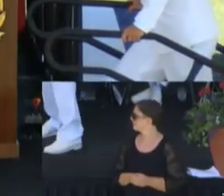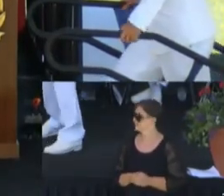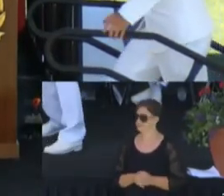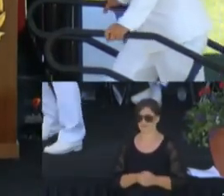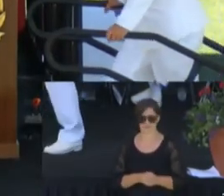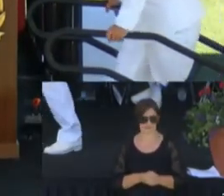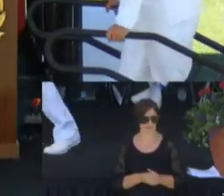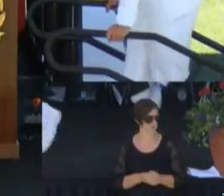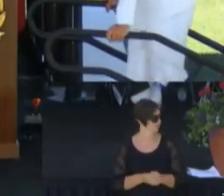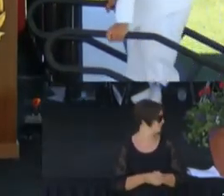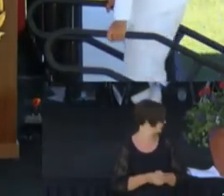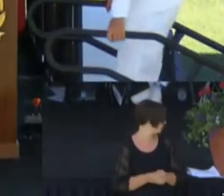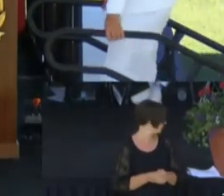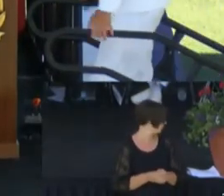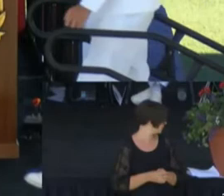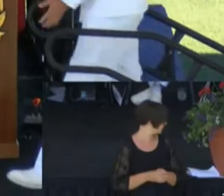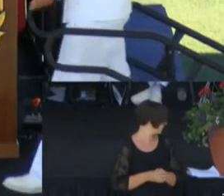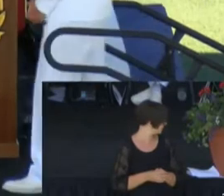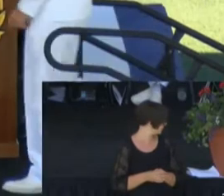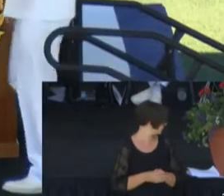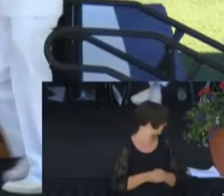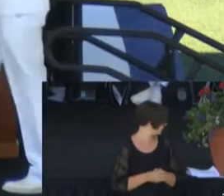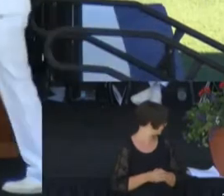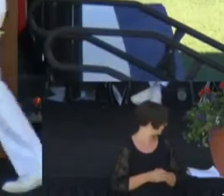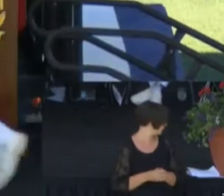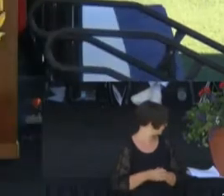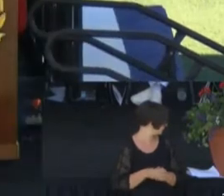Daniel Goudoual Vieira.